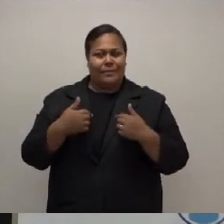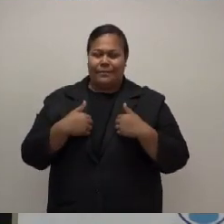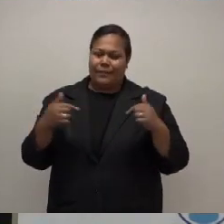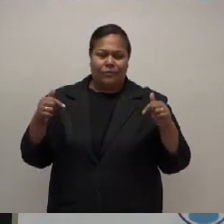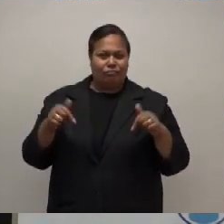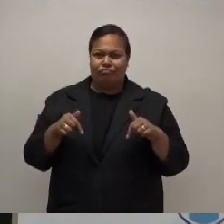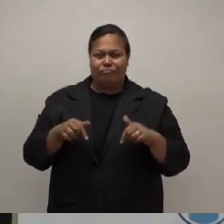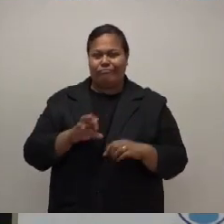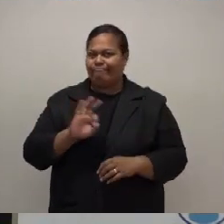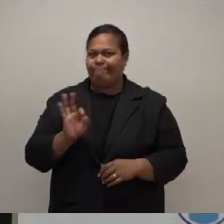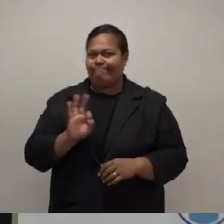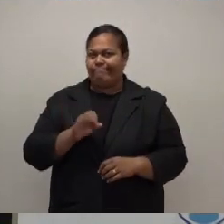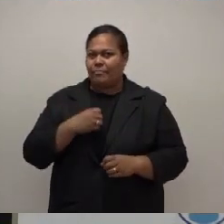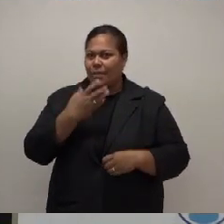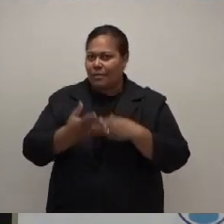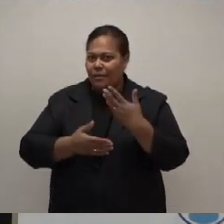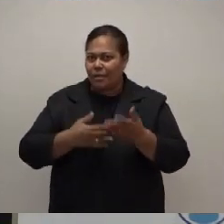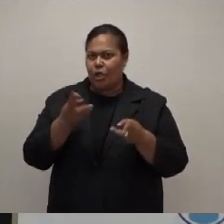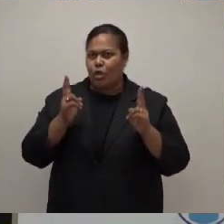returning to normal.